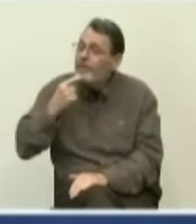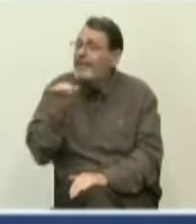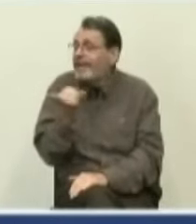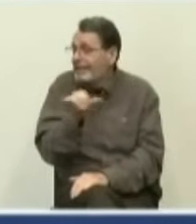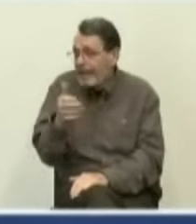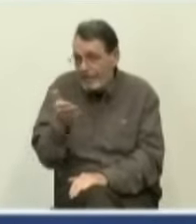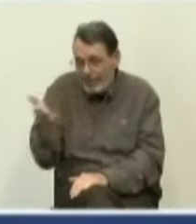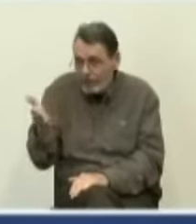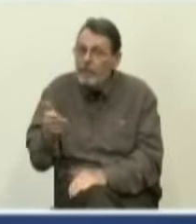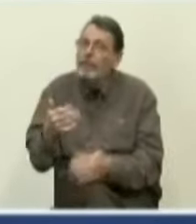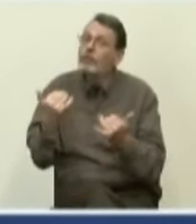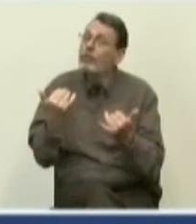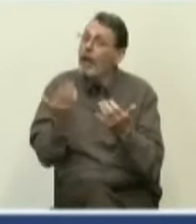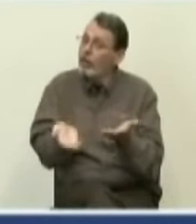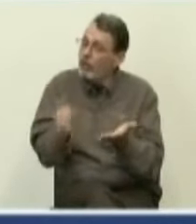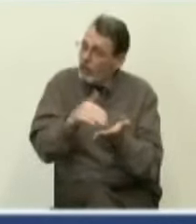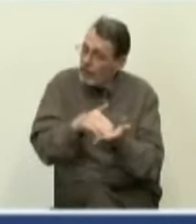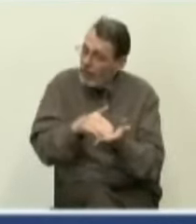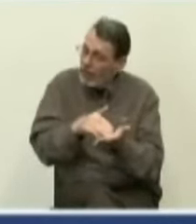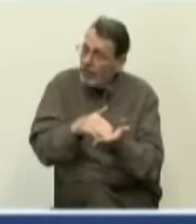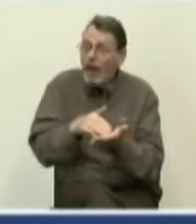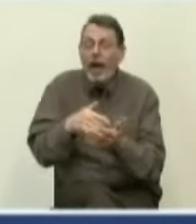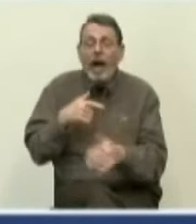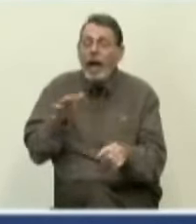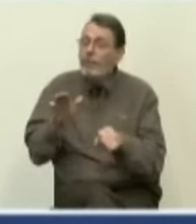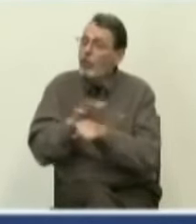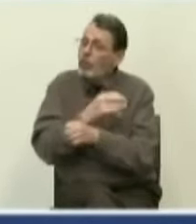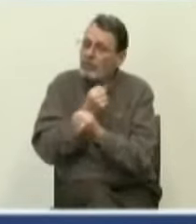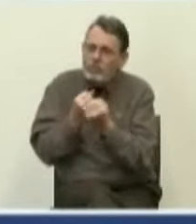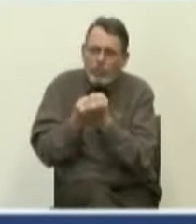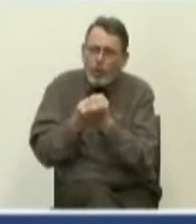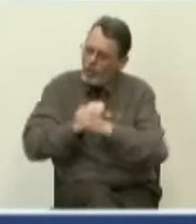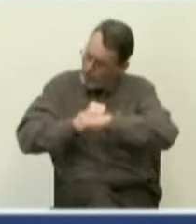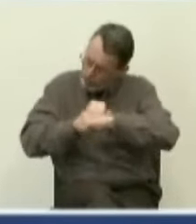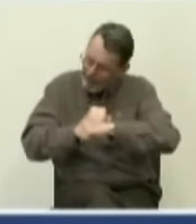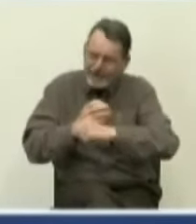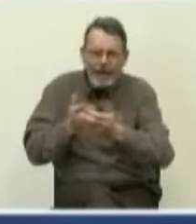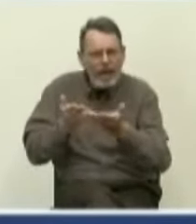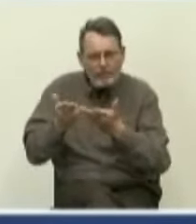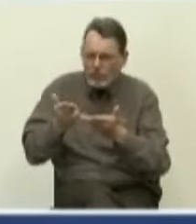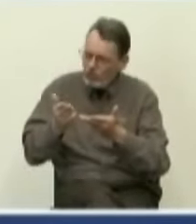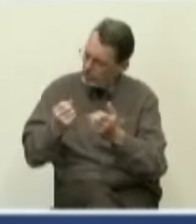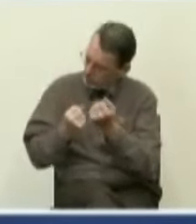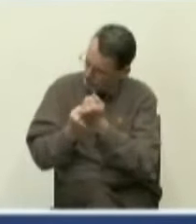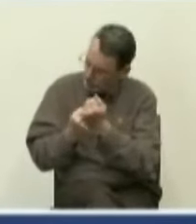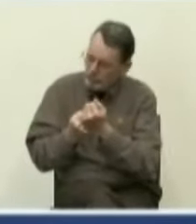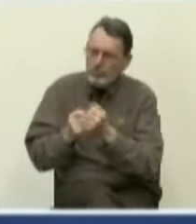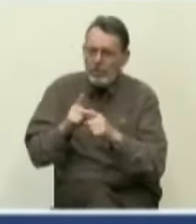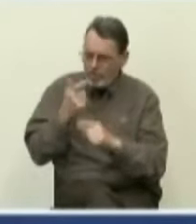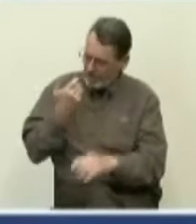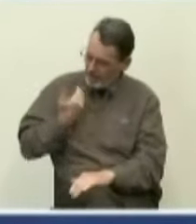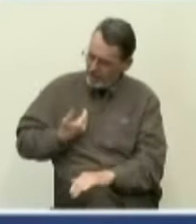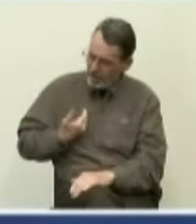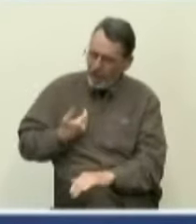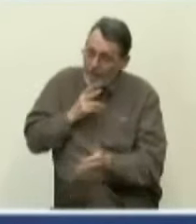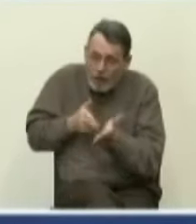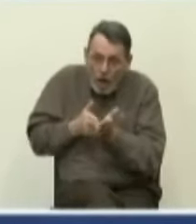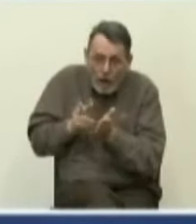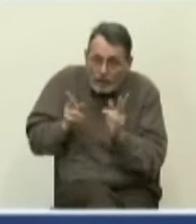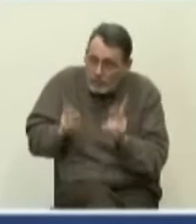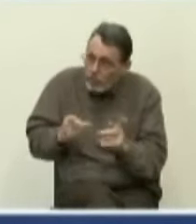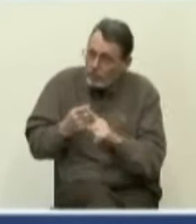we are again. I'm totally with protect and serve, okay, because I'm an honest person of the